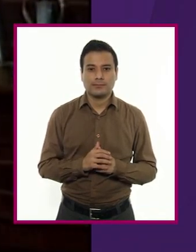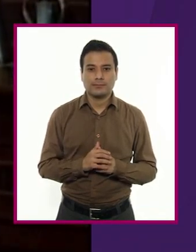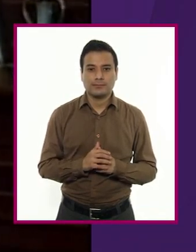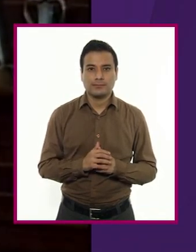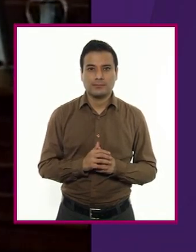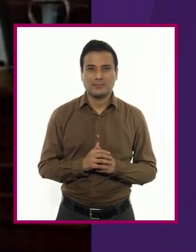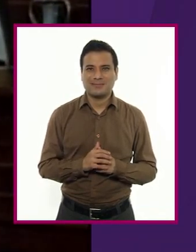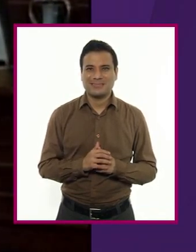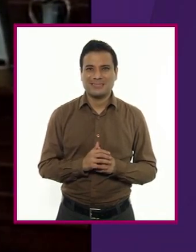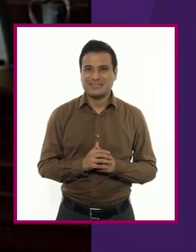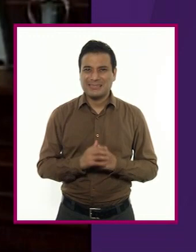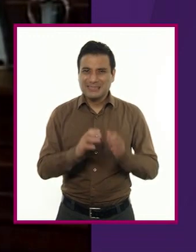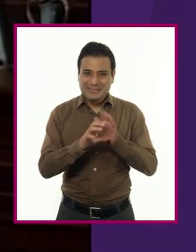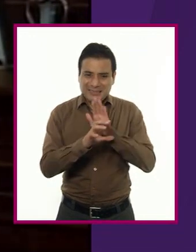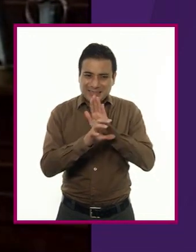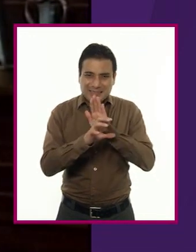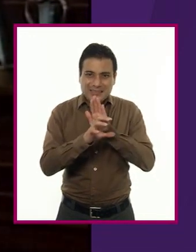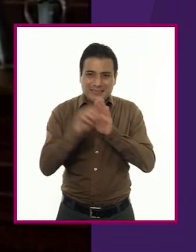I can't get it out.